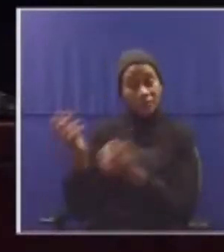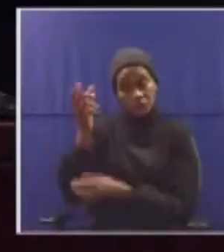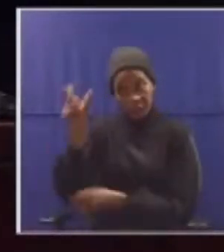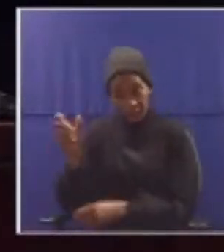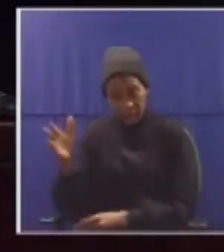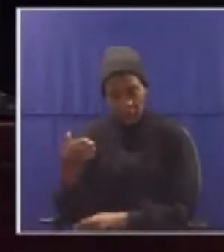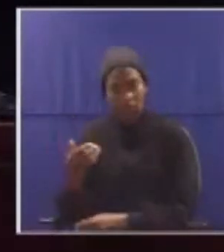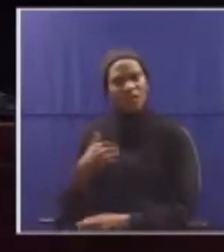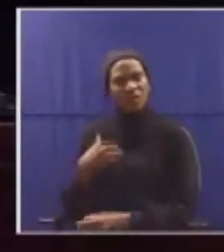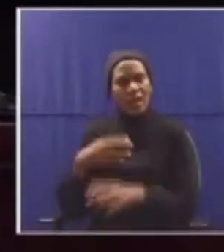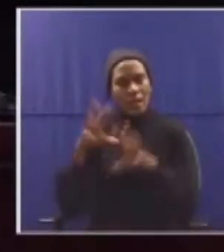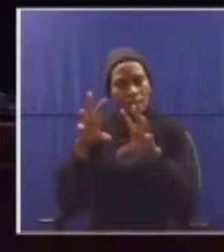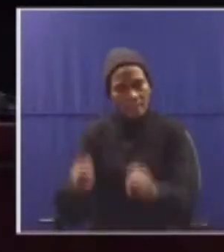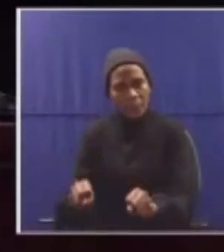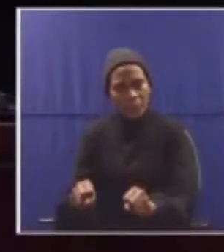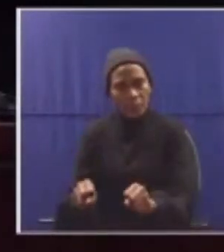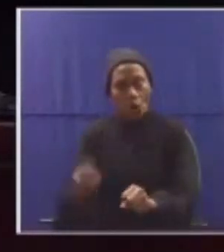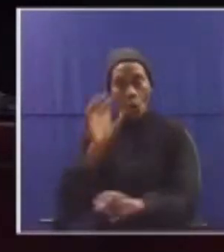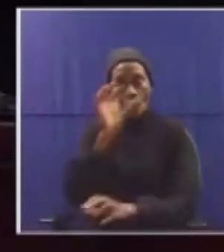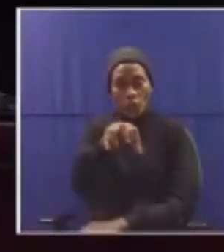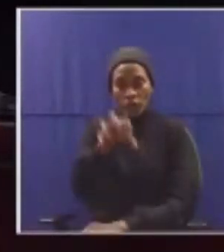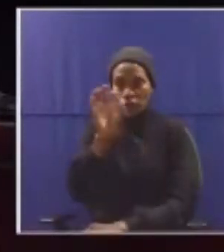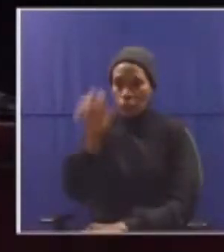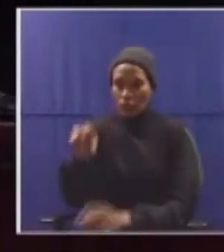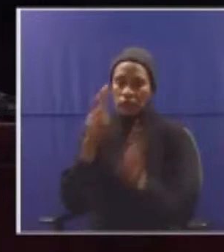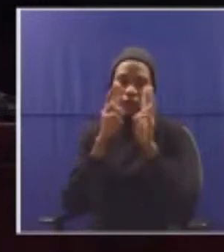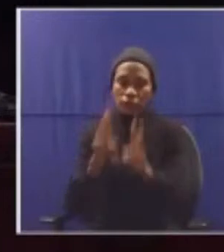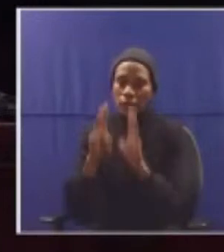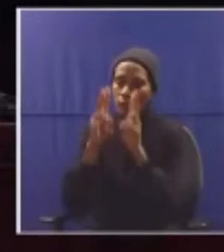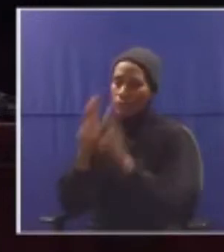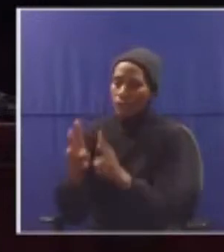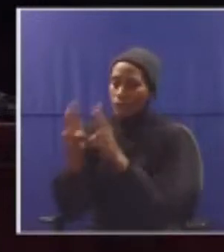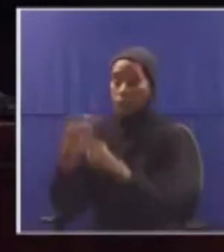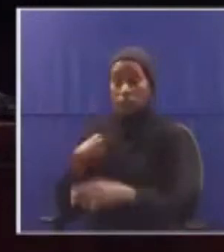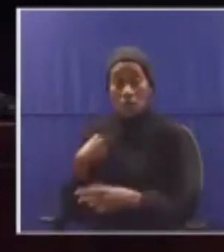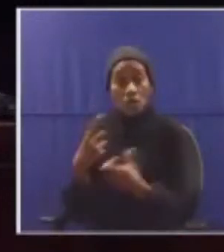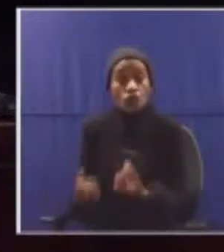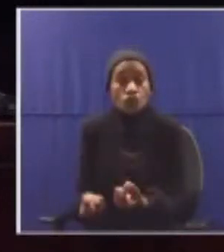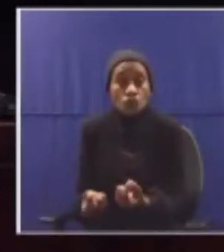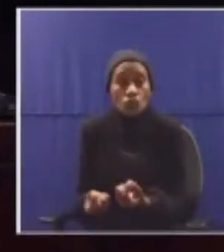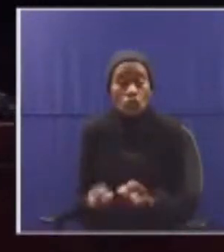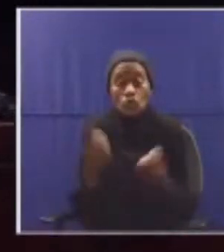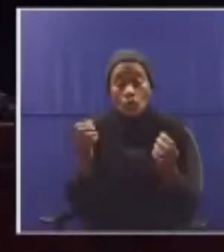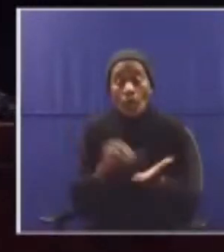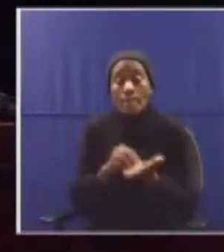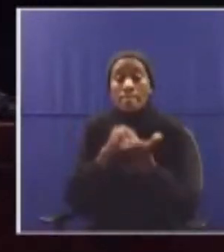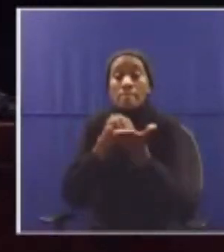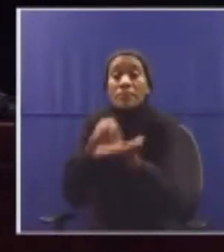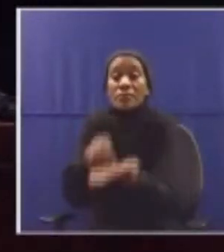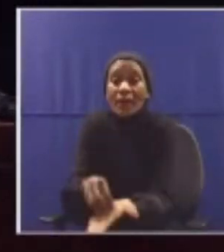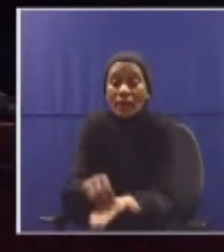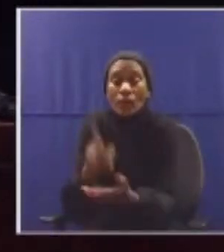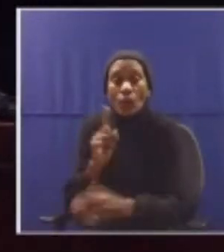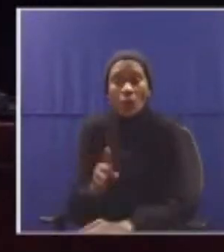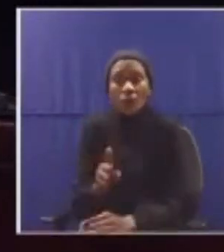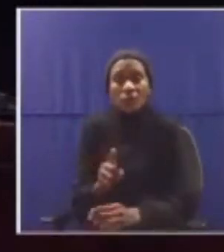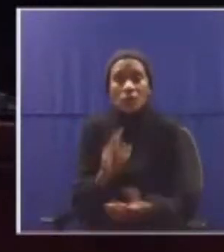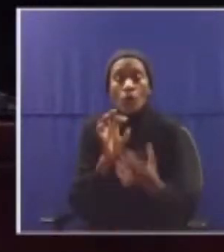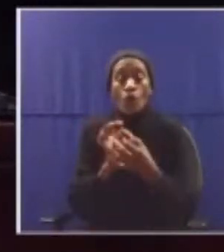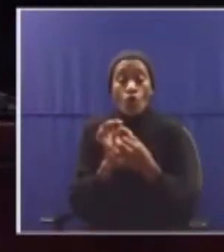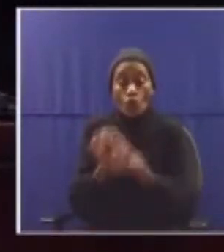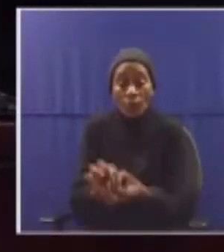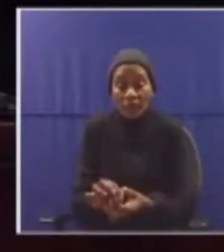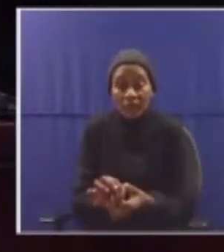currently undertaking various provincial visits to take forward the commitments that were made by my